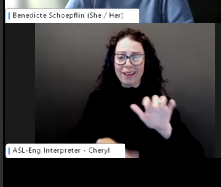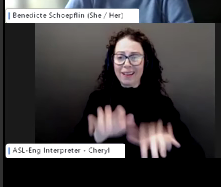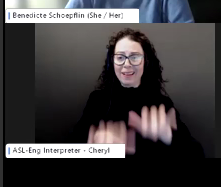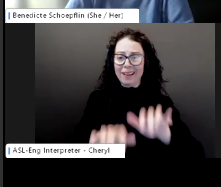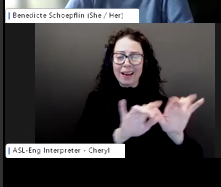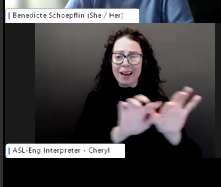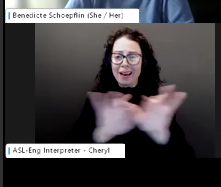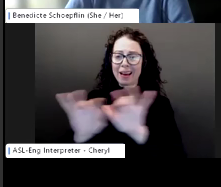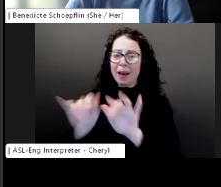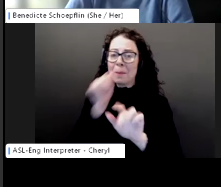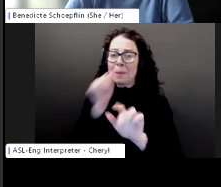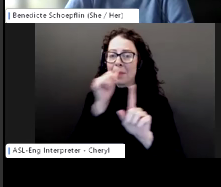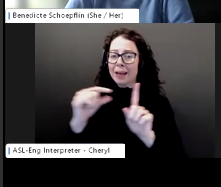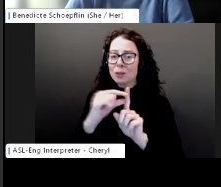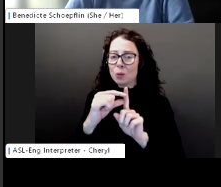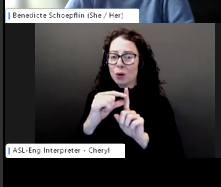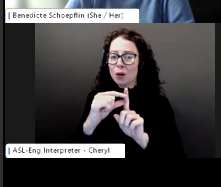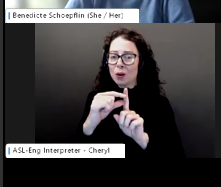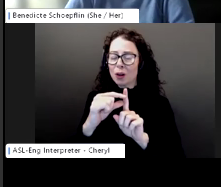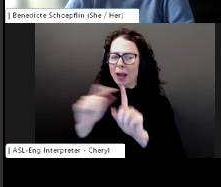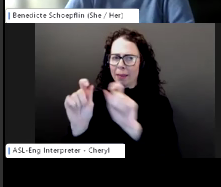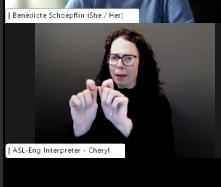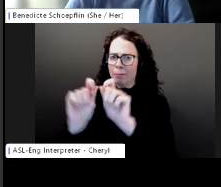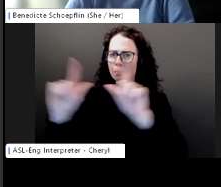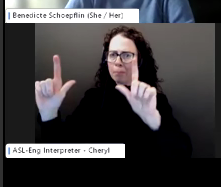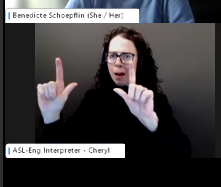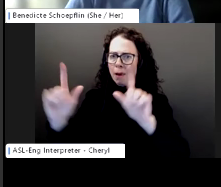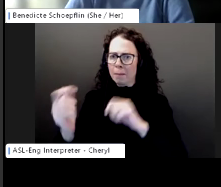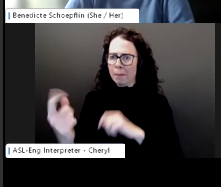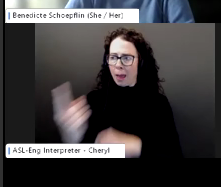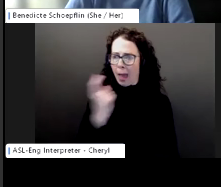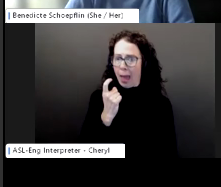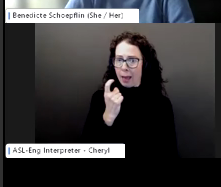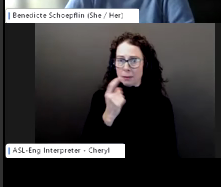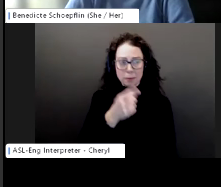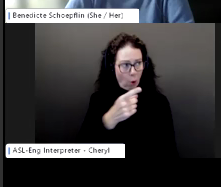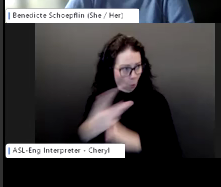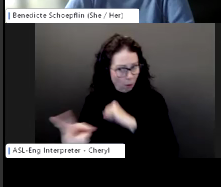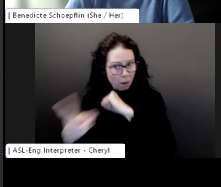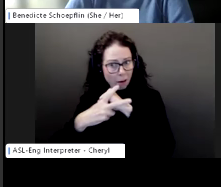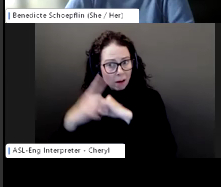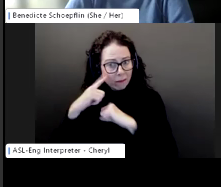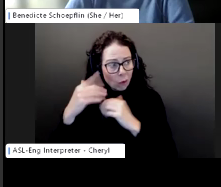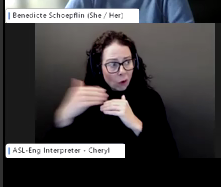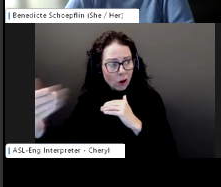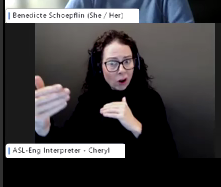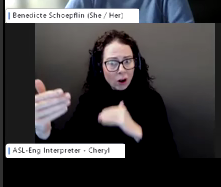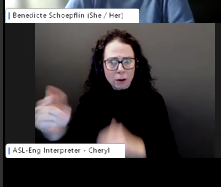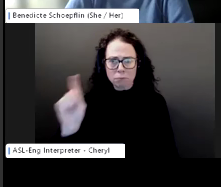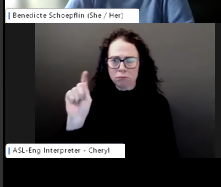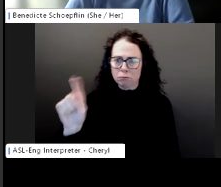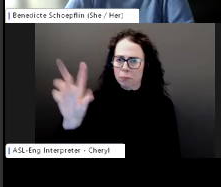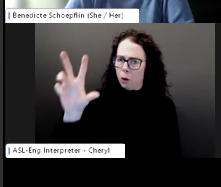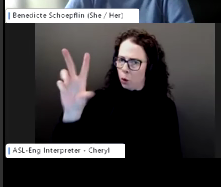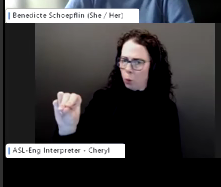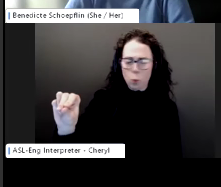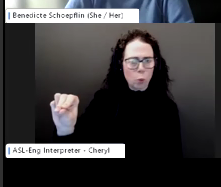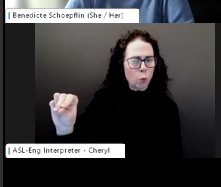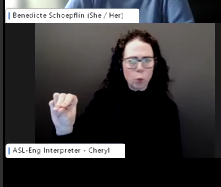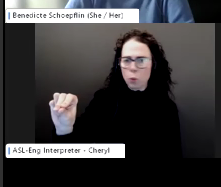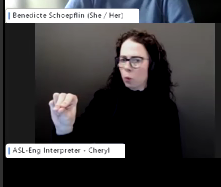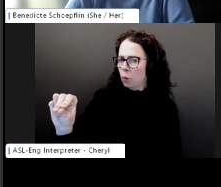you. I'll put it in myself. Thanks very much. So generally speaking, you want to just be